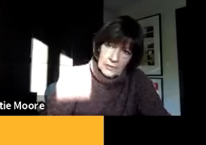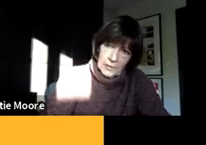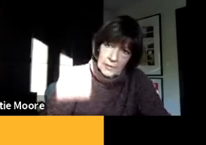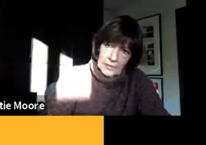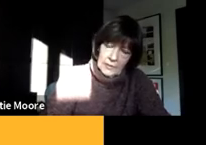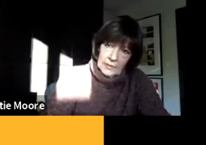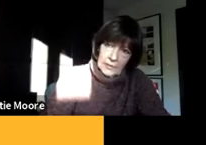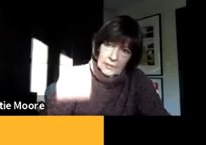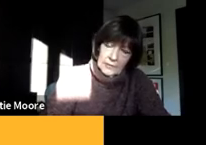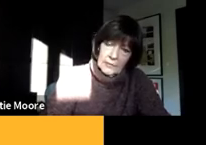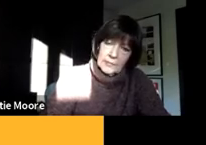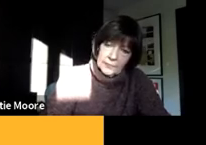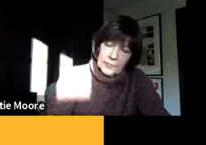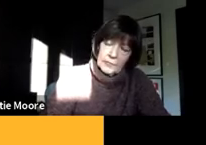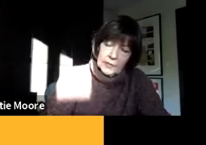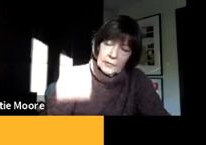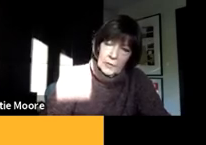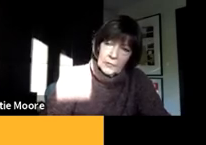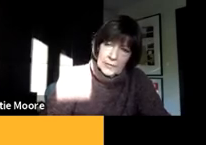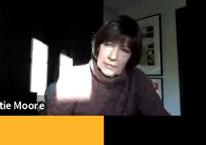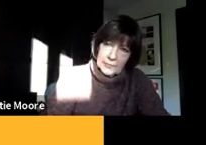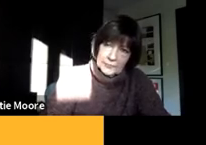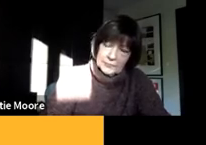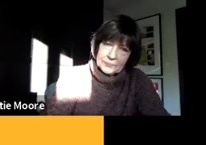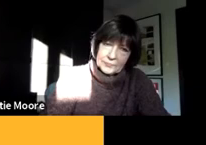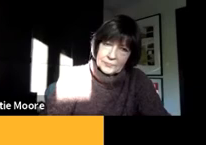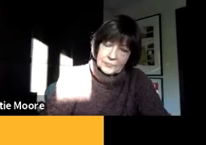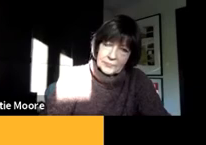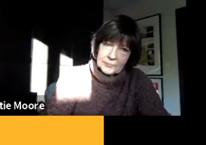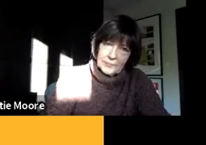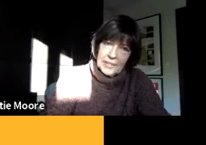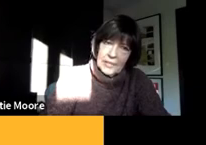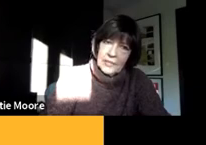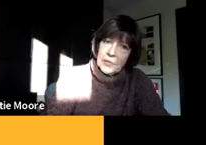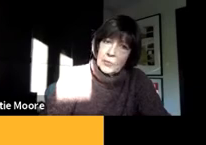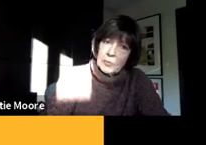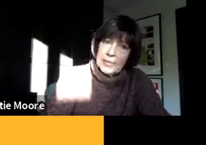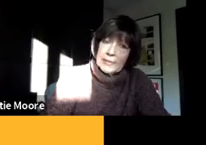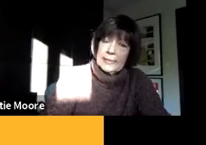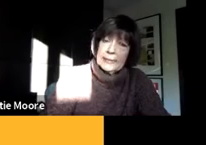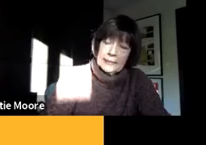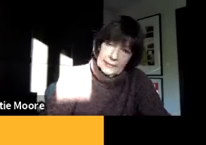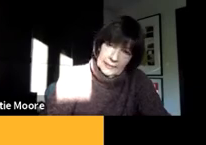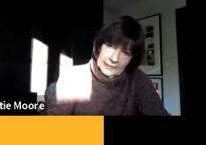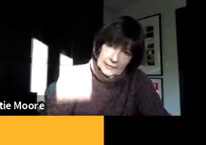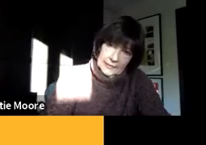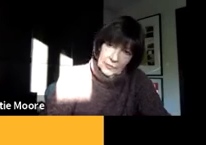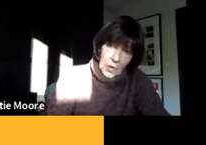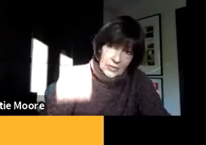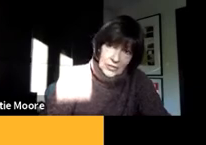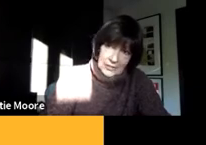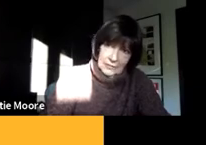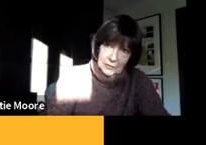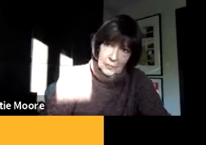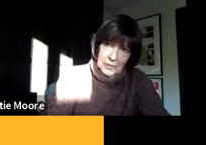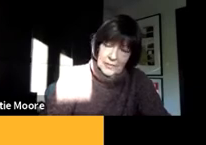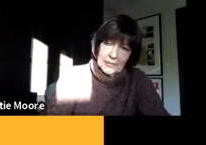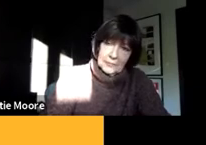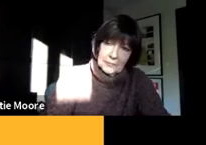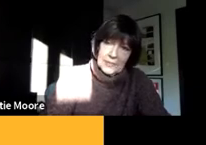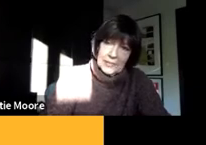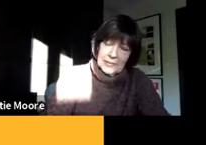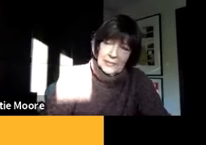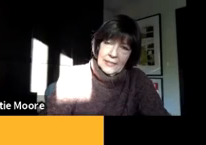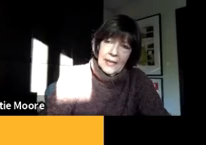peoples in very wrong ways. So the rebranding of the Washington football